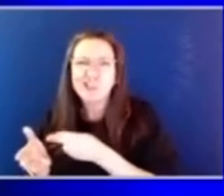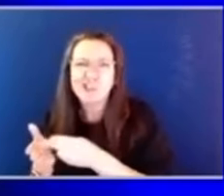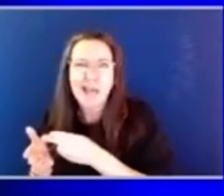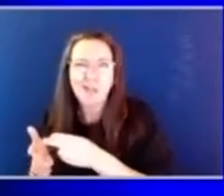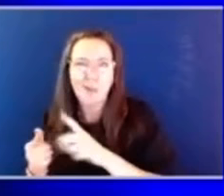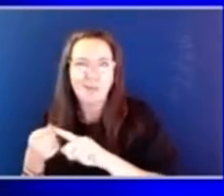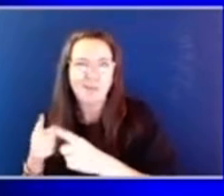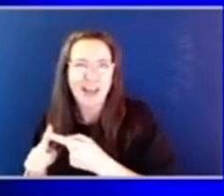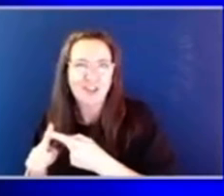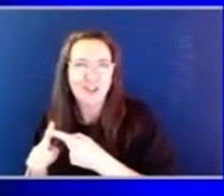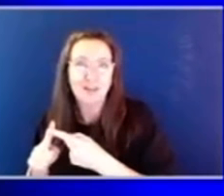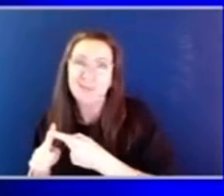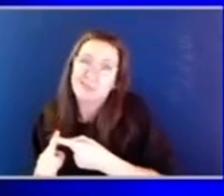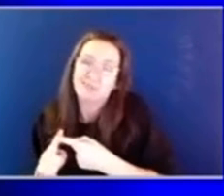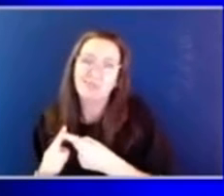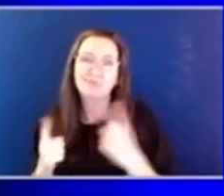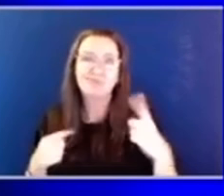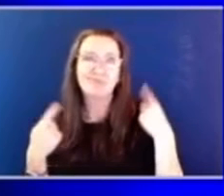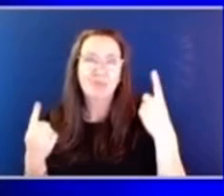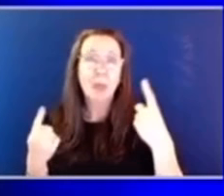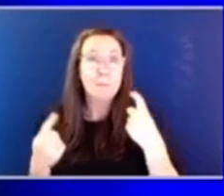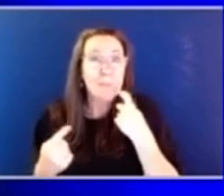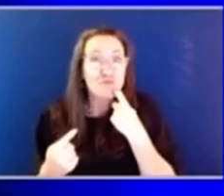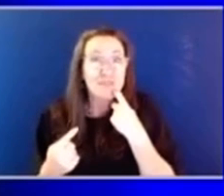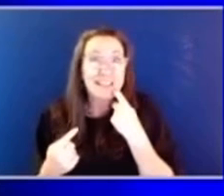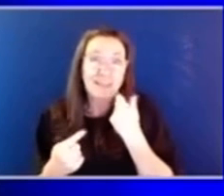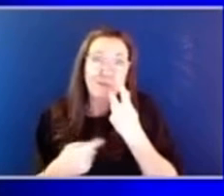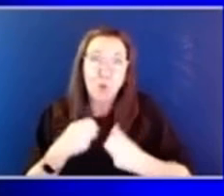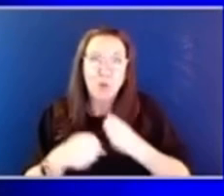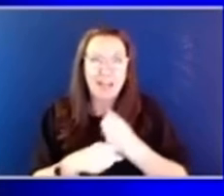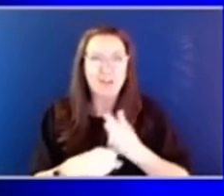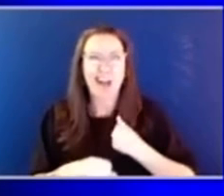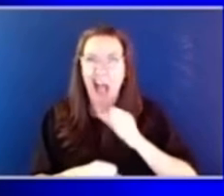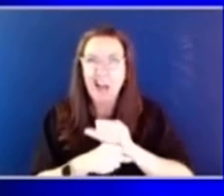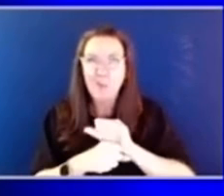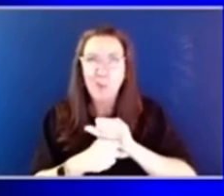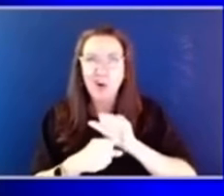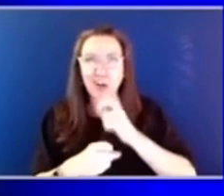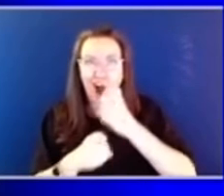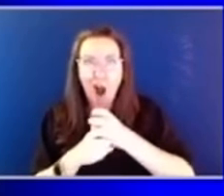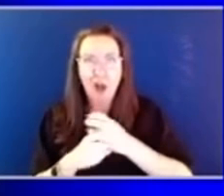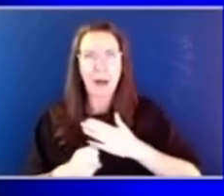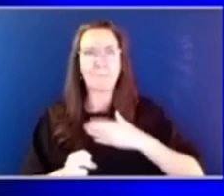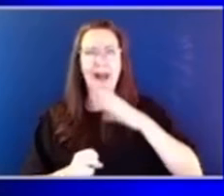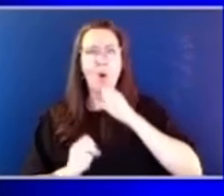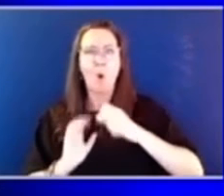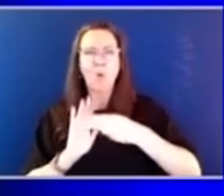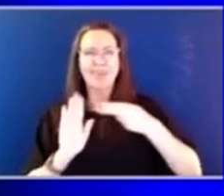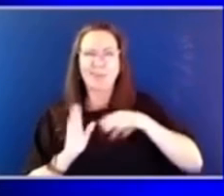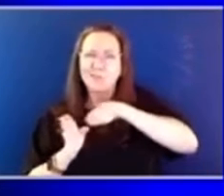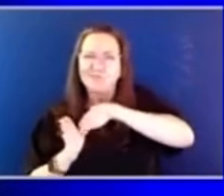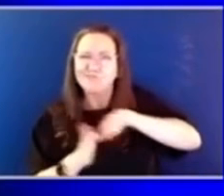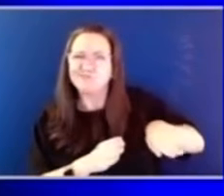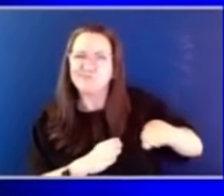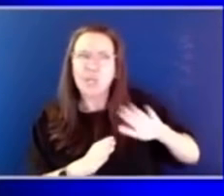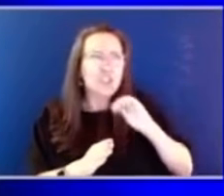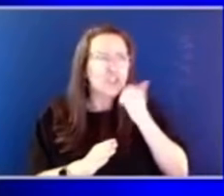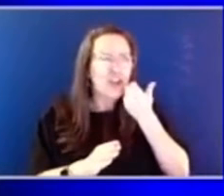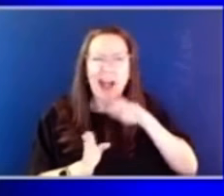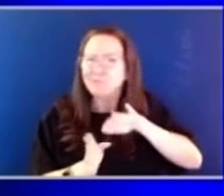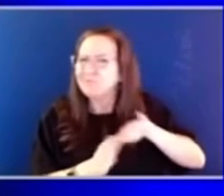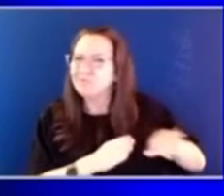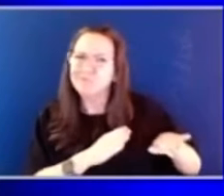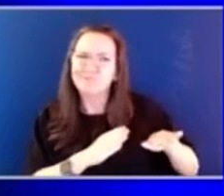friendships throughout most of my life. In recent years, I have worked hard to put labels like shy, socially awkward,